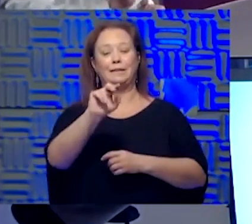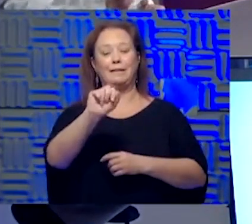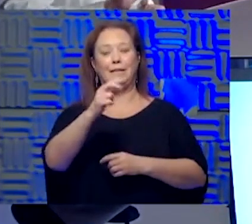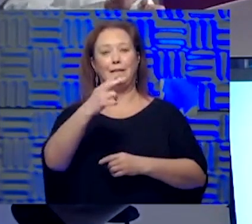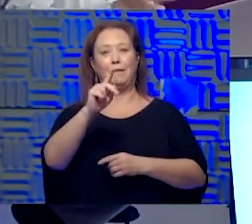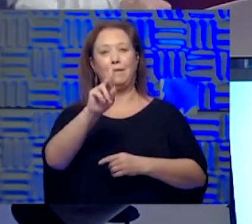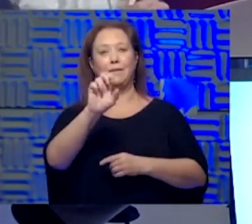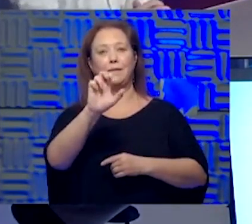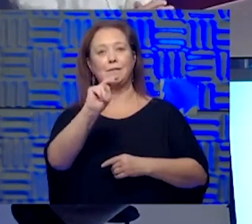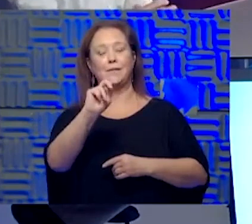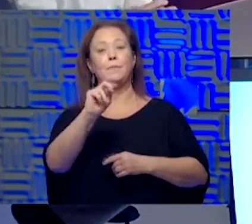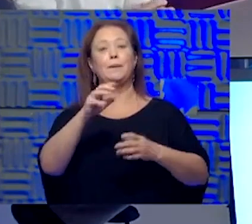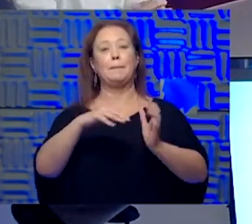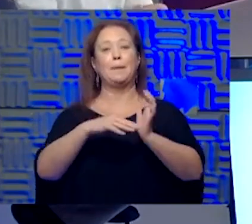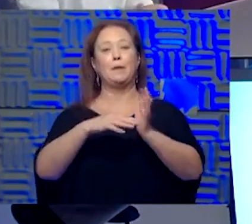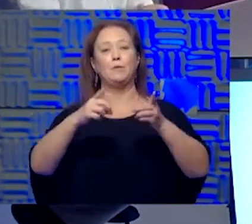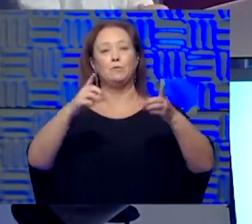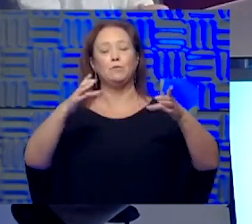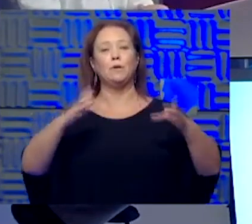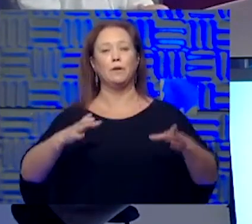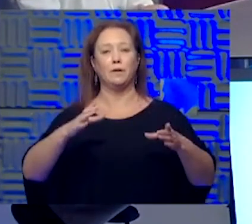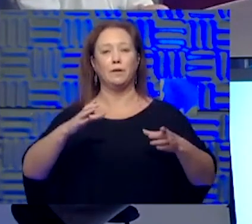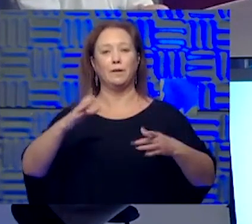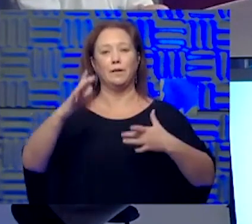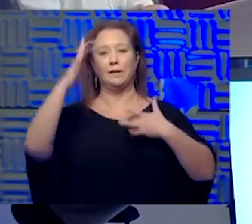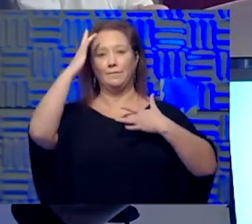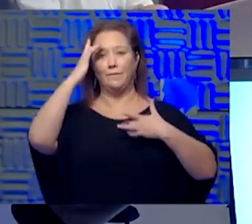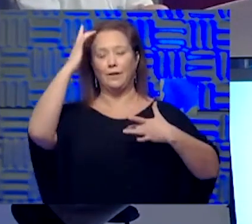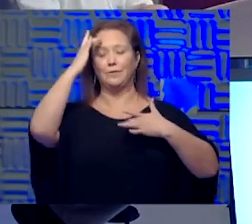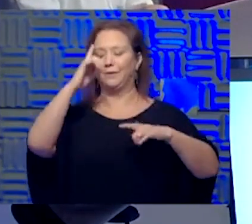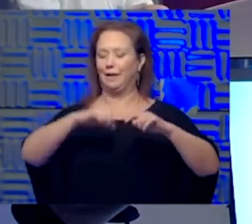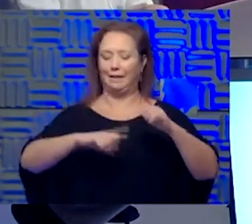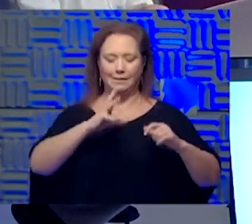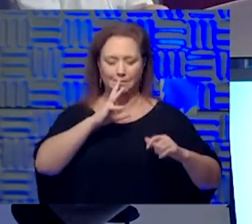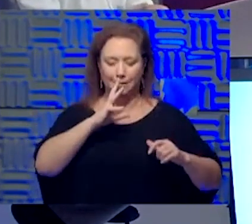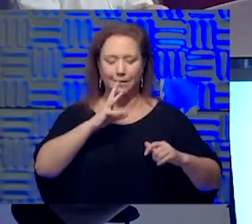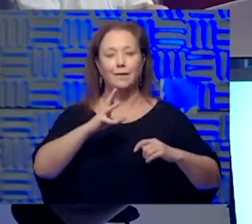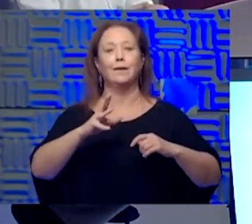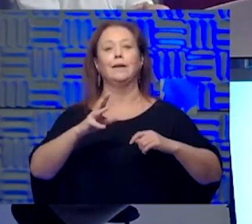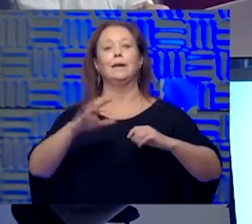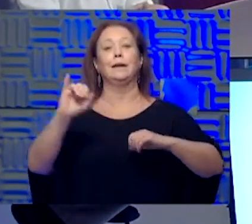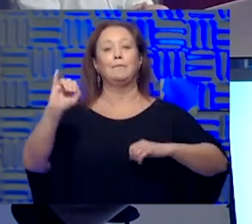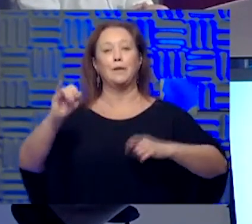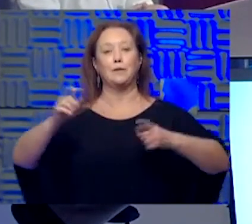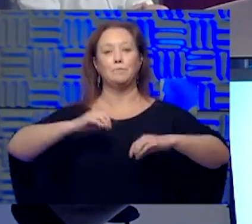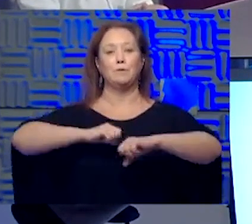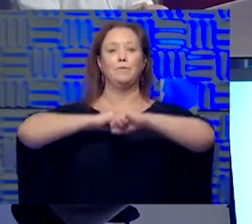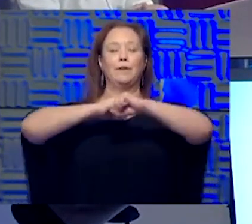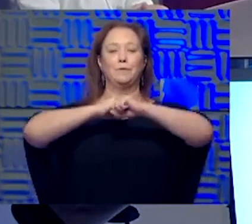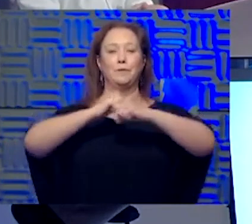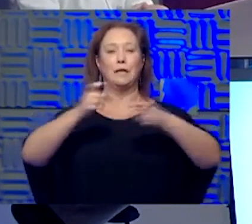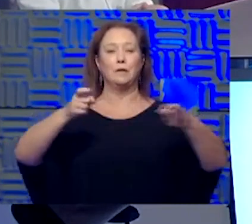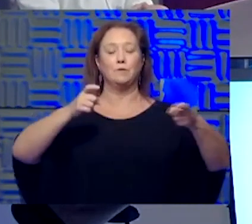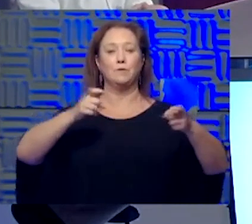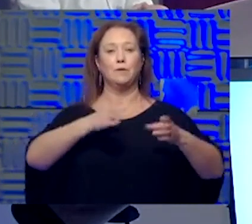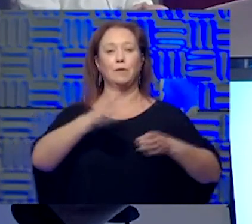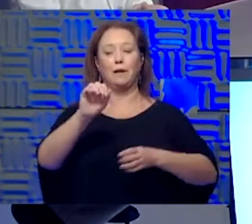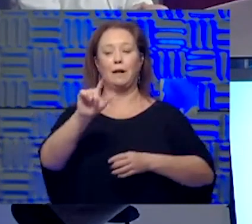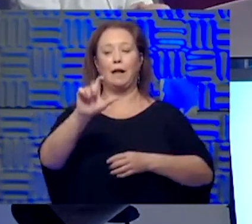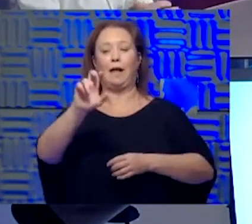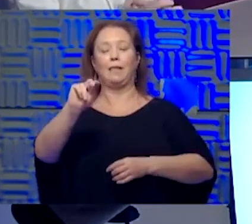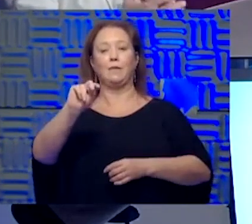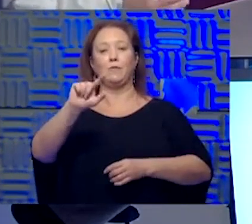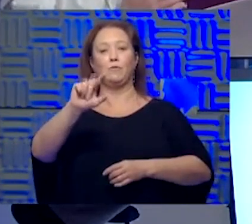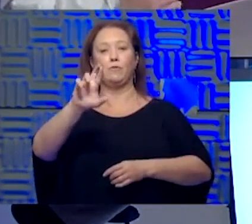Hawkinson, Doc Hawk, Medical Director of Infection Prevention and can't get through that one. Infection Prevention and Control, and Alan